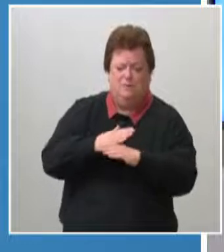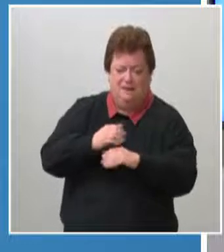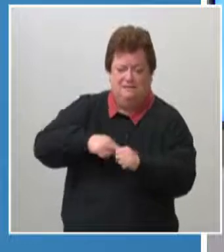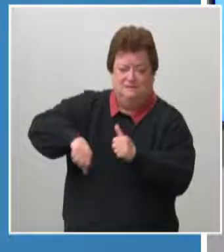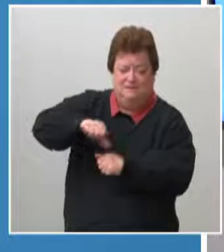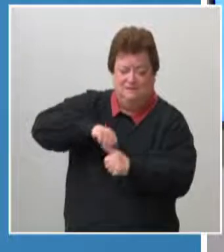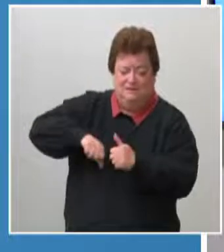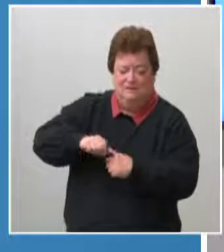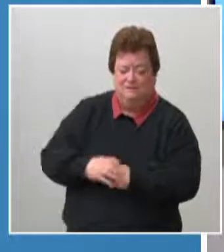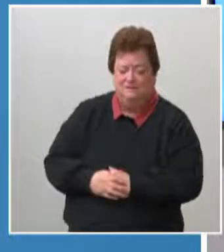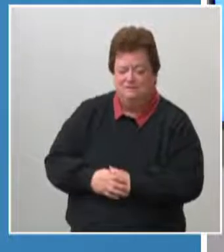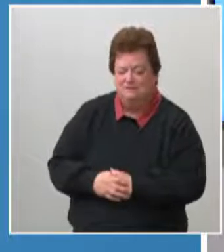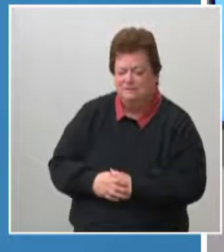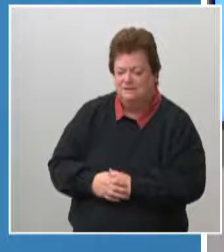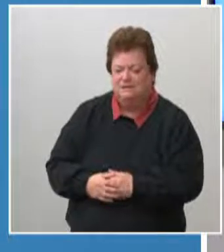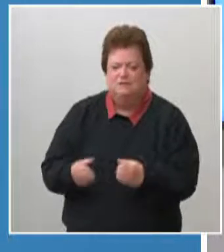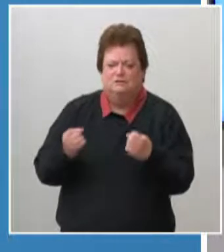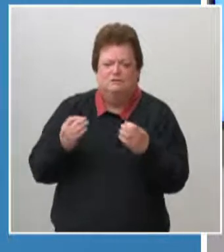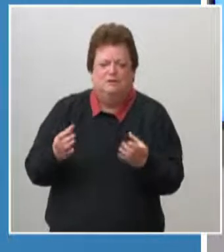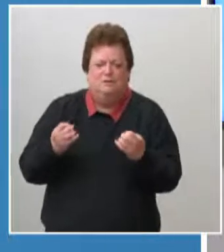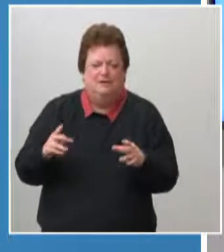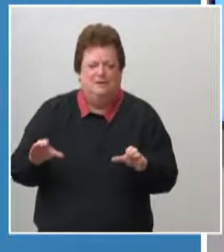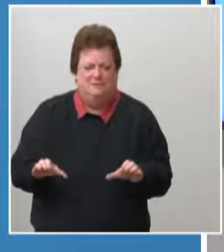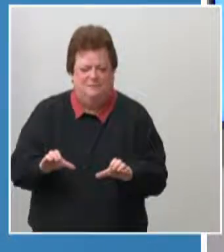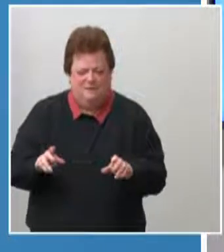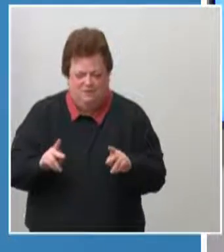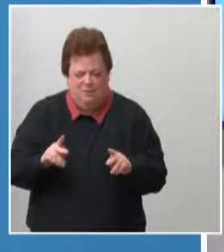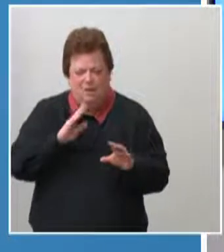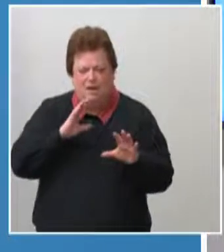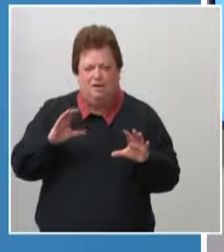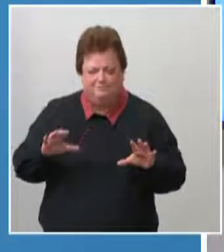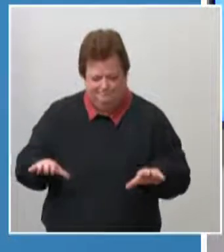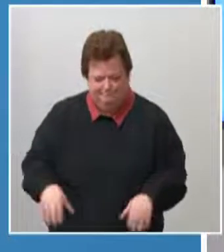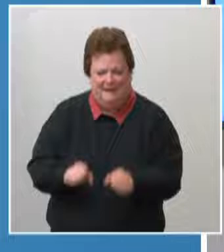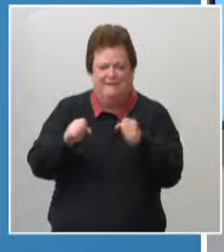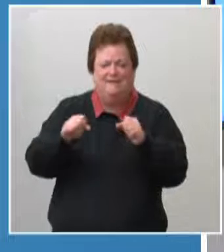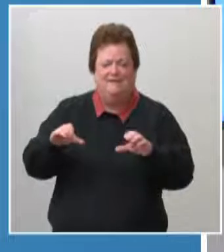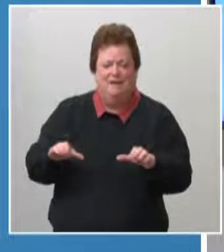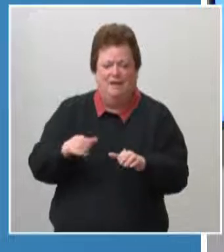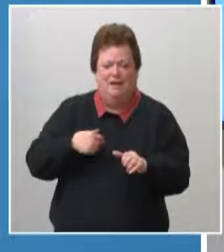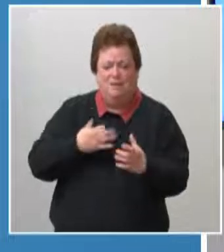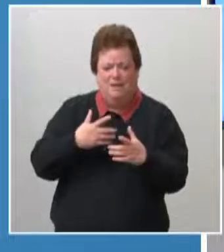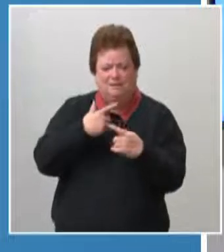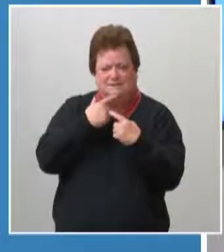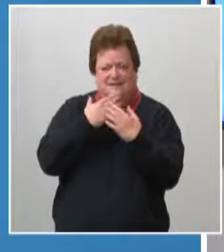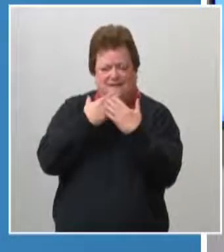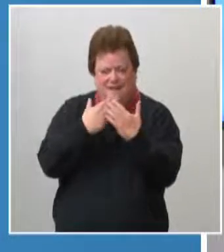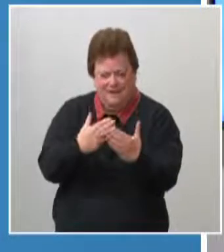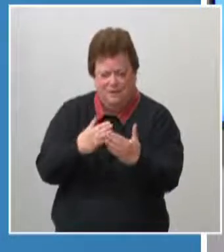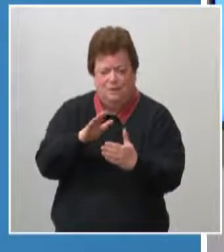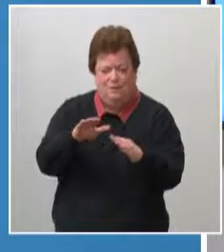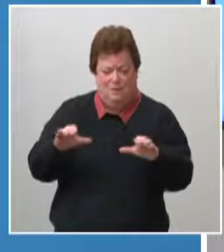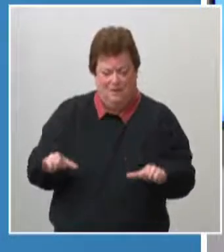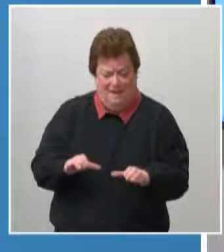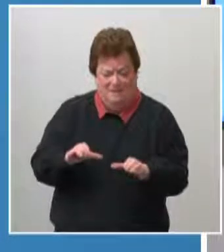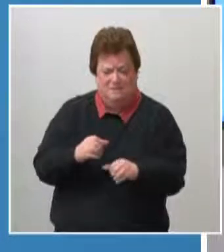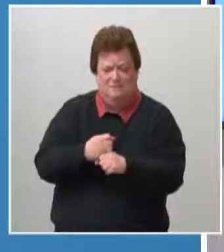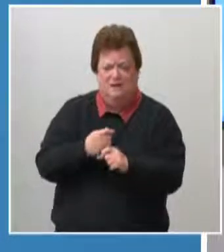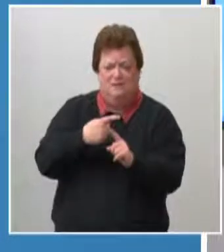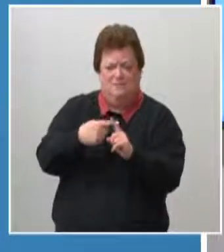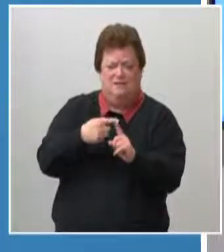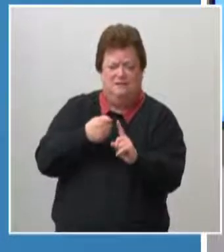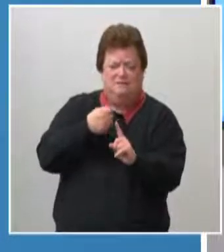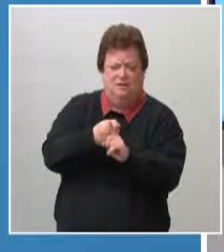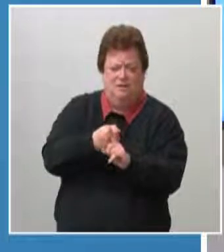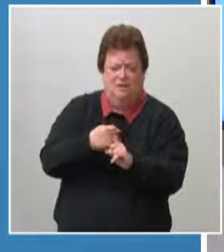another. So many people are taking action, and I want to say thank you. Your actions are making a positive impact, and we're closer